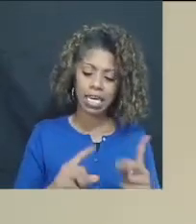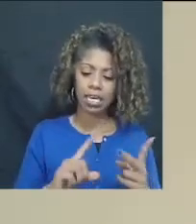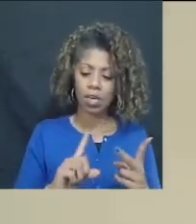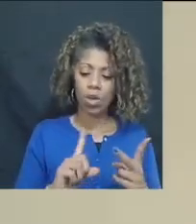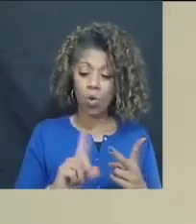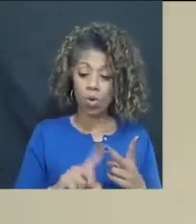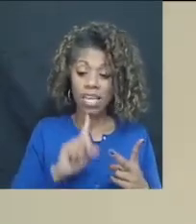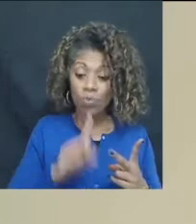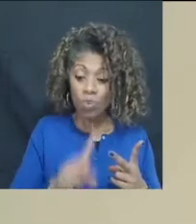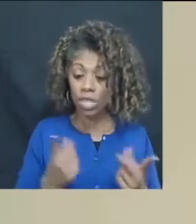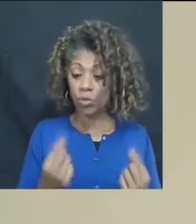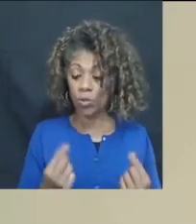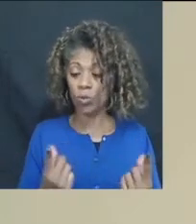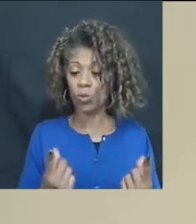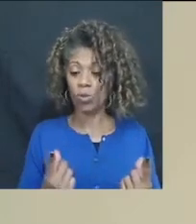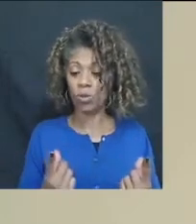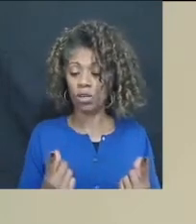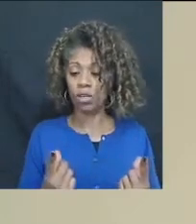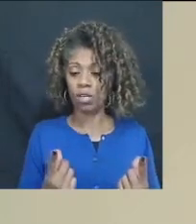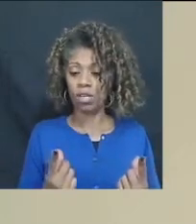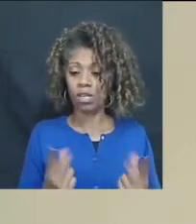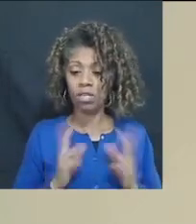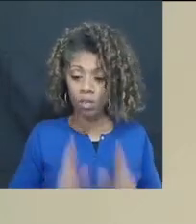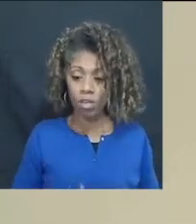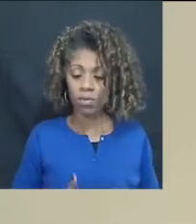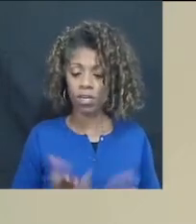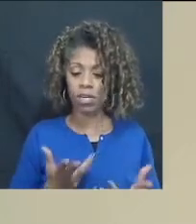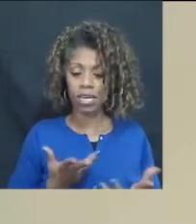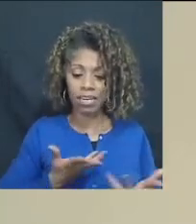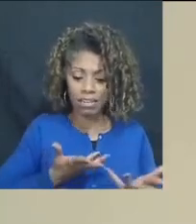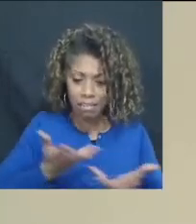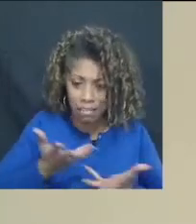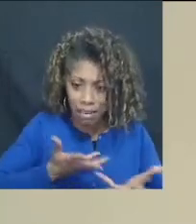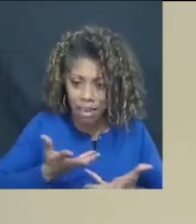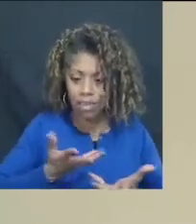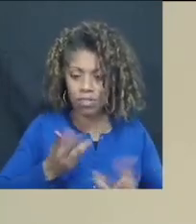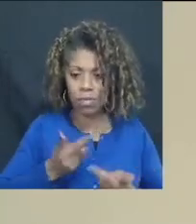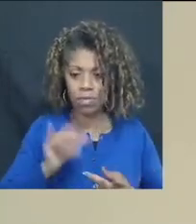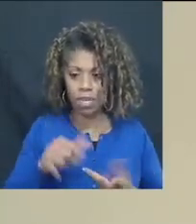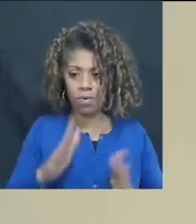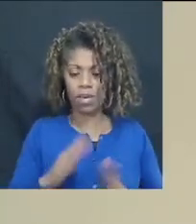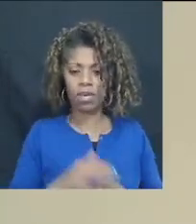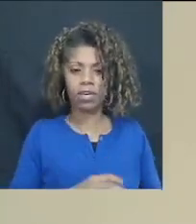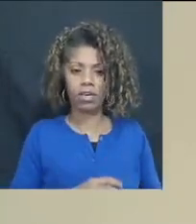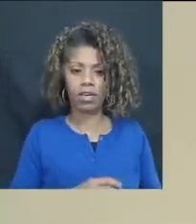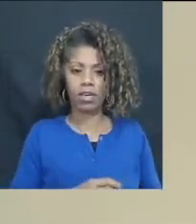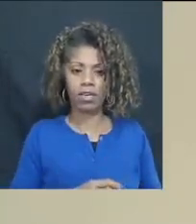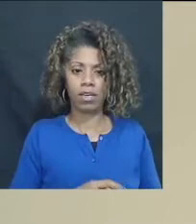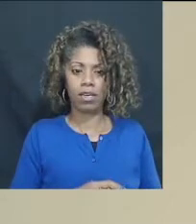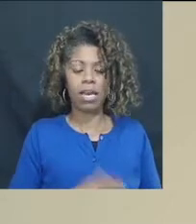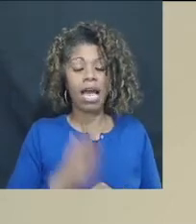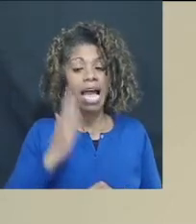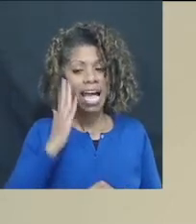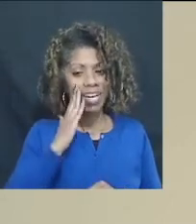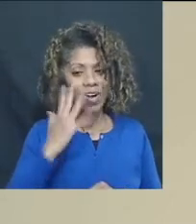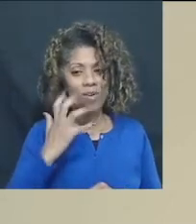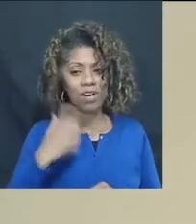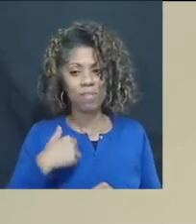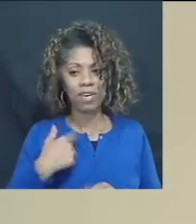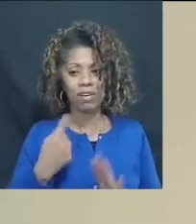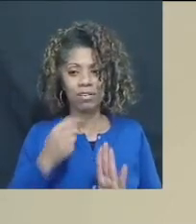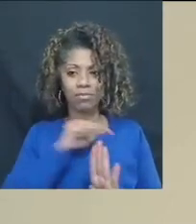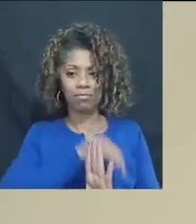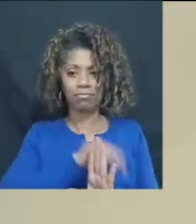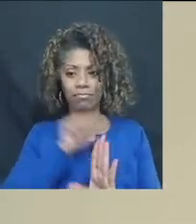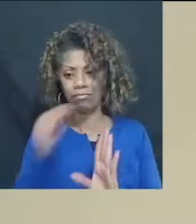narrative about humanity, and engage people accordingly. So I know what side of history I want to be on. I implore everyone here